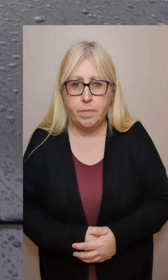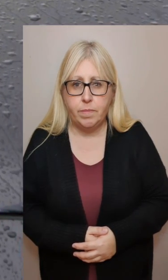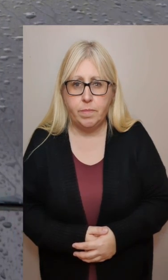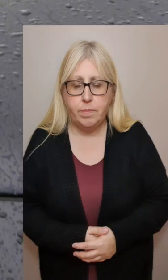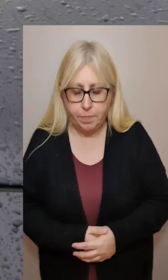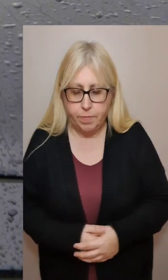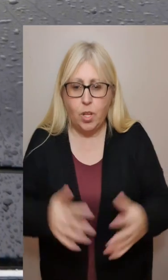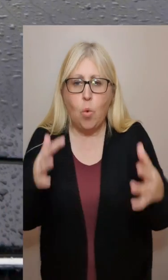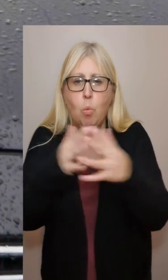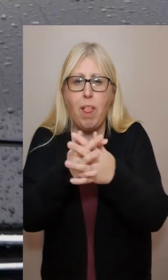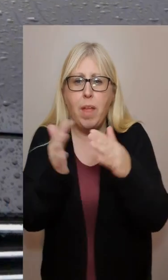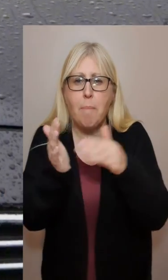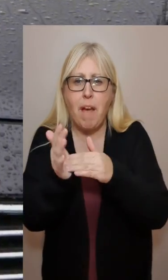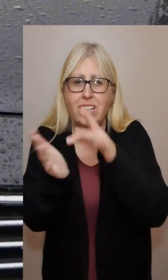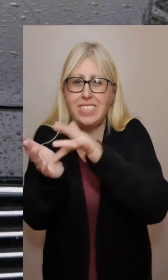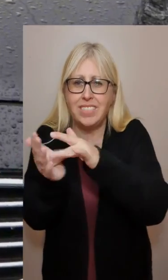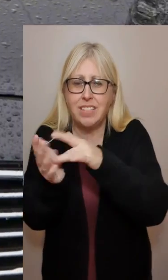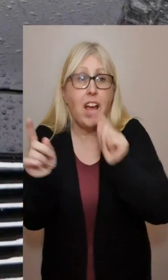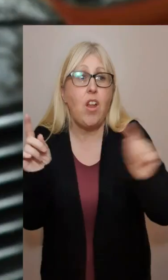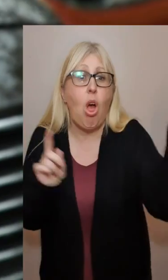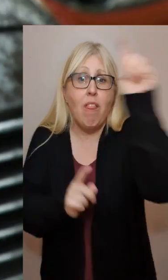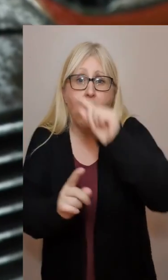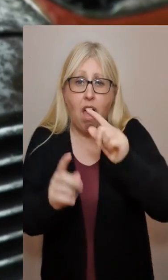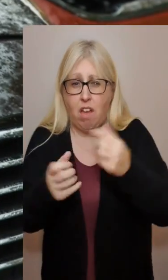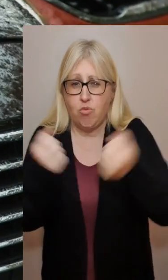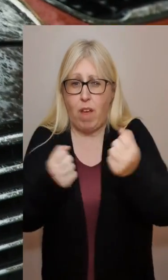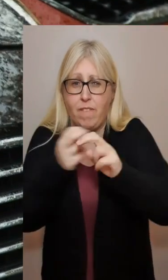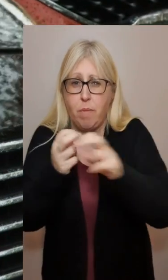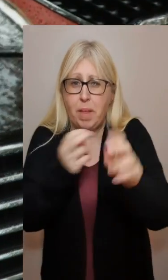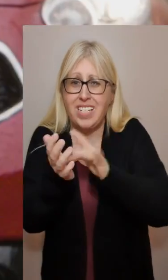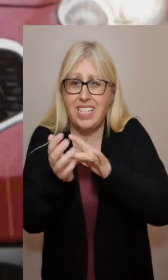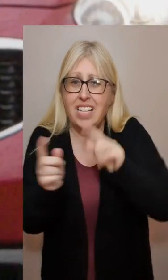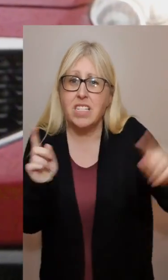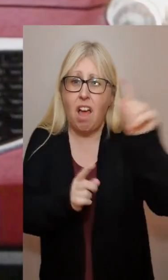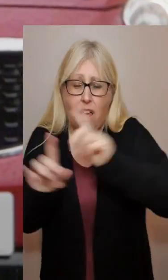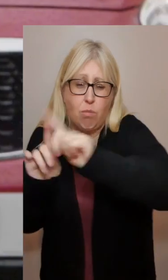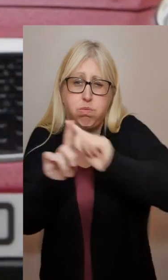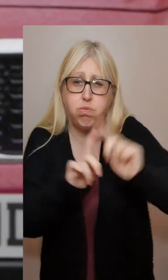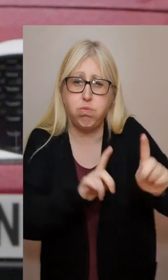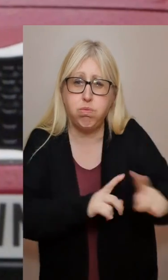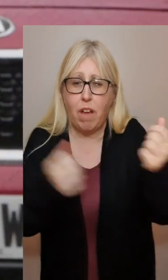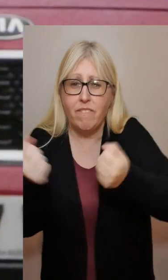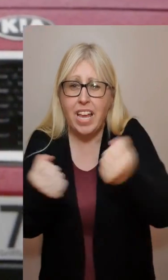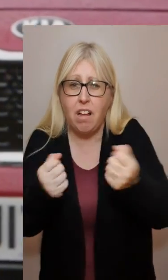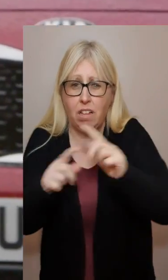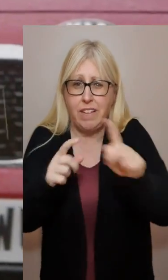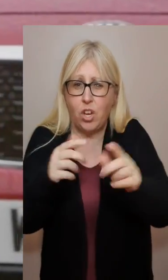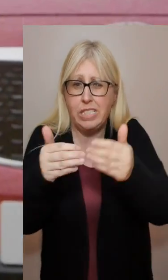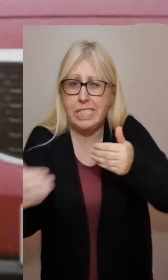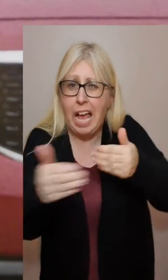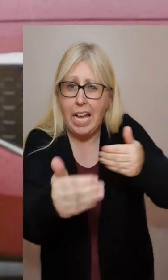The William Merritt Centre and all the other driving mobility centres have a lot of different vehicles in different sizes with